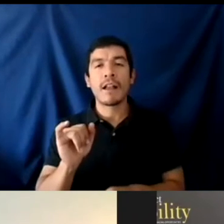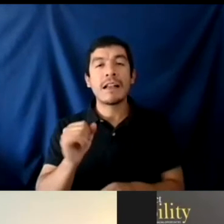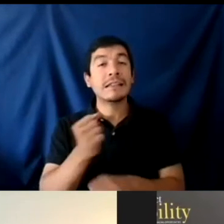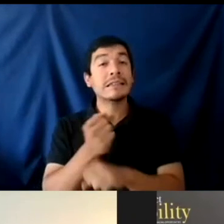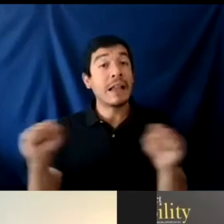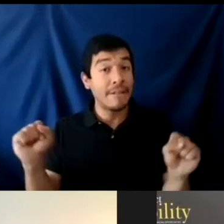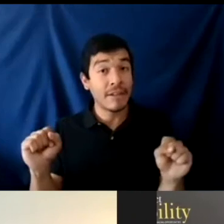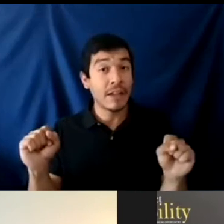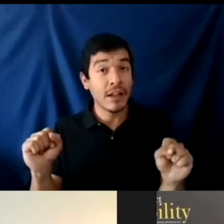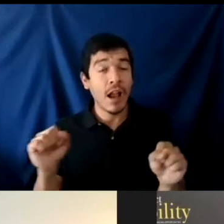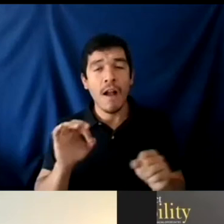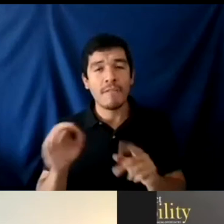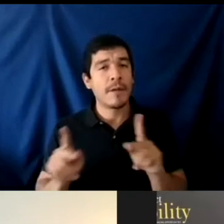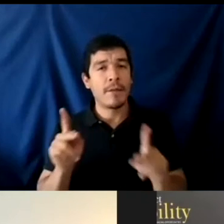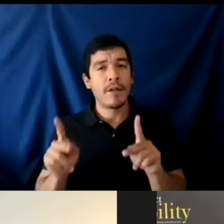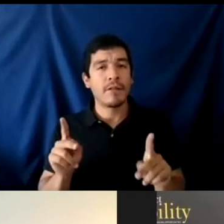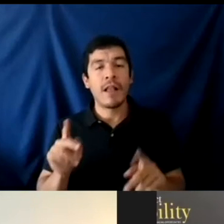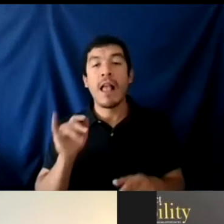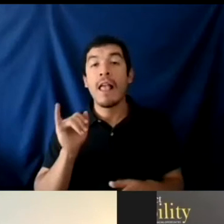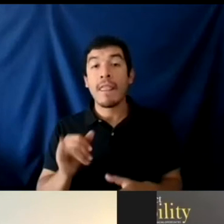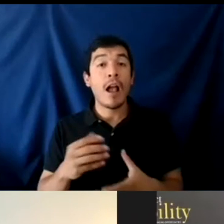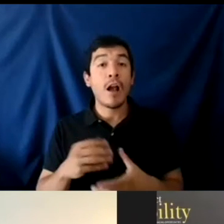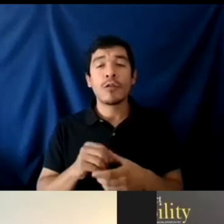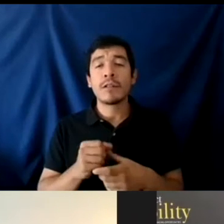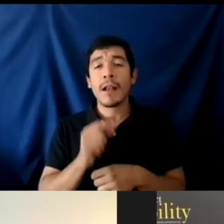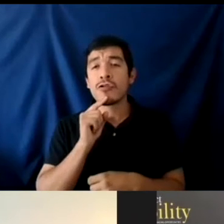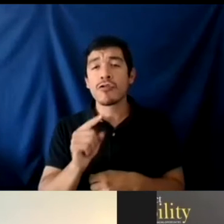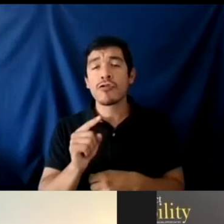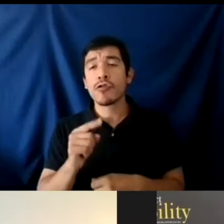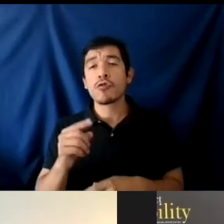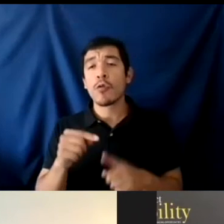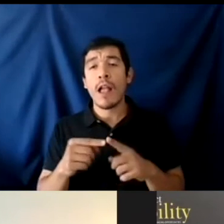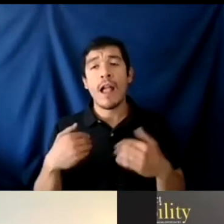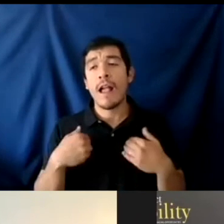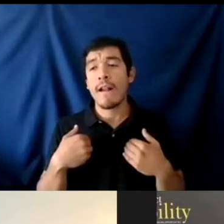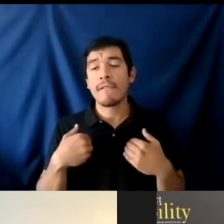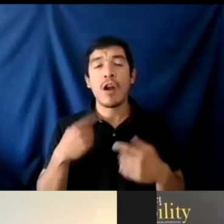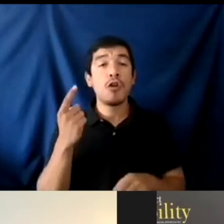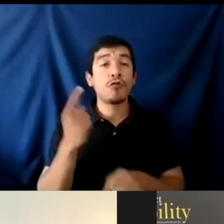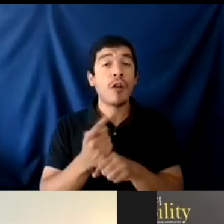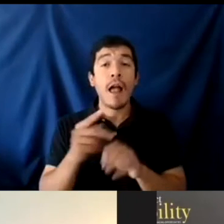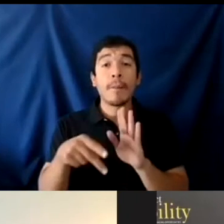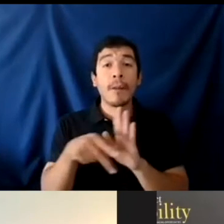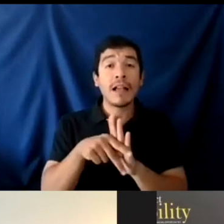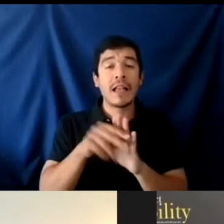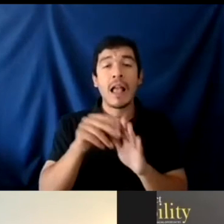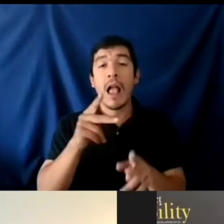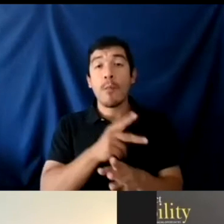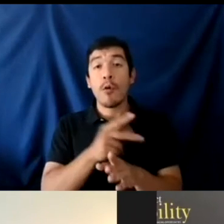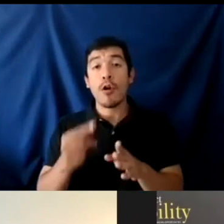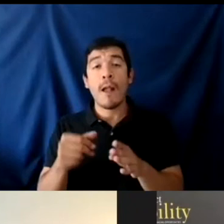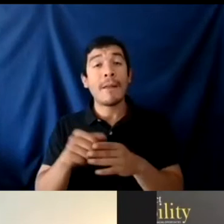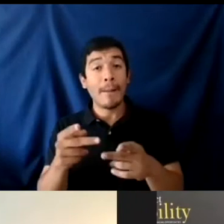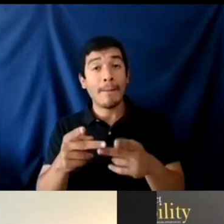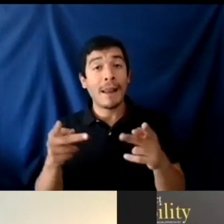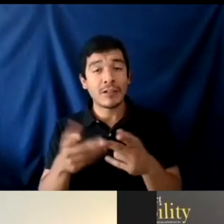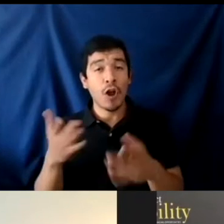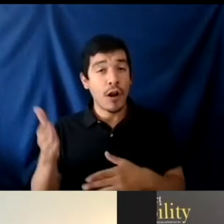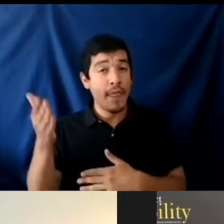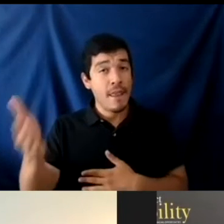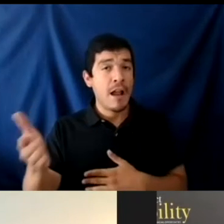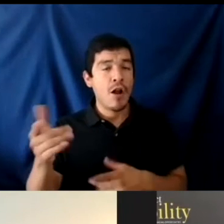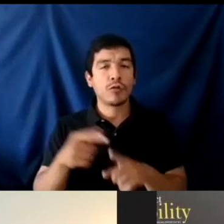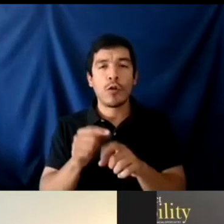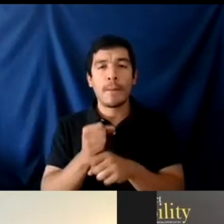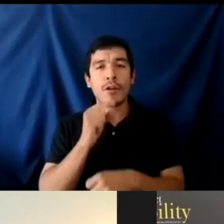safety. And that includes making sure to have the right policies and programs in place to ensure